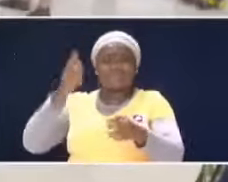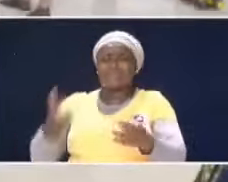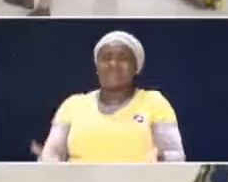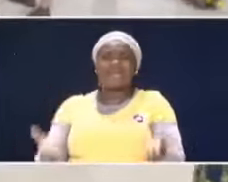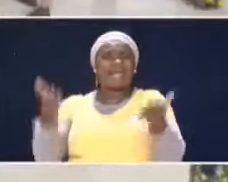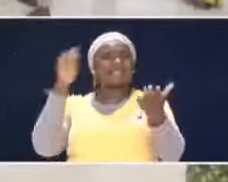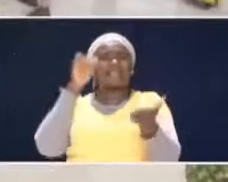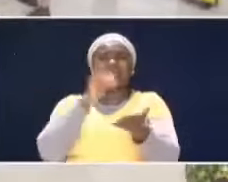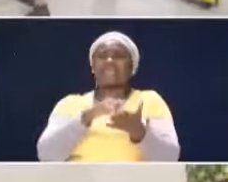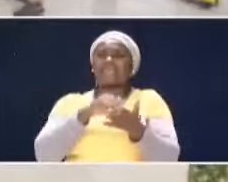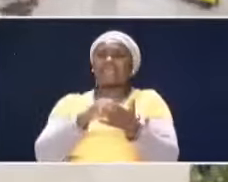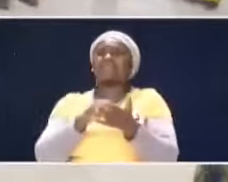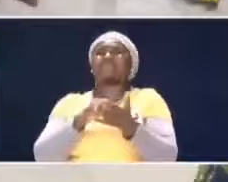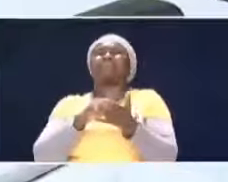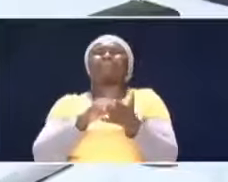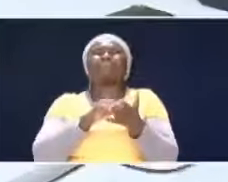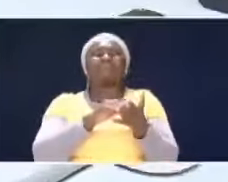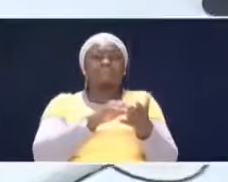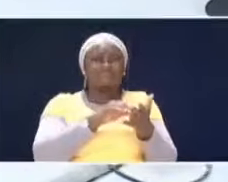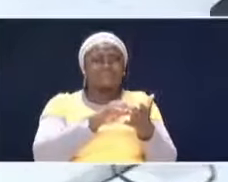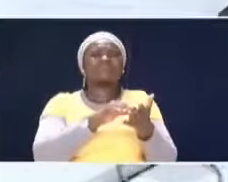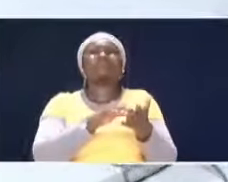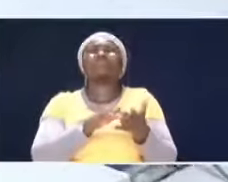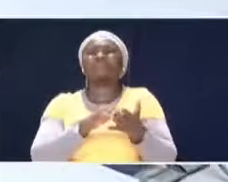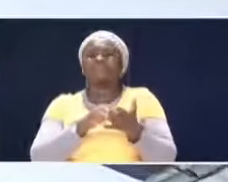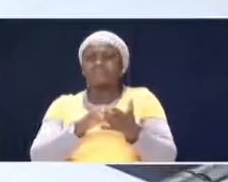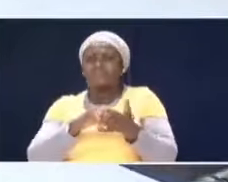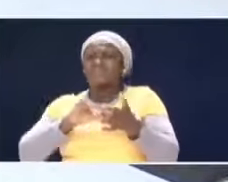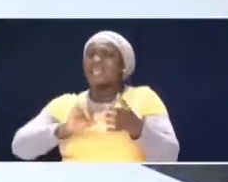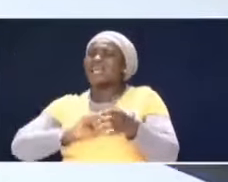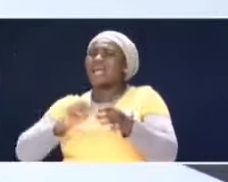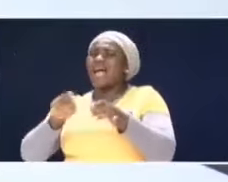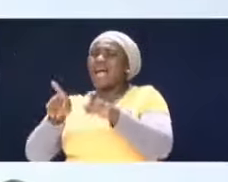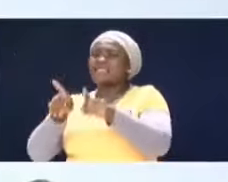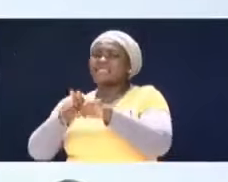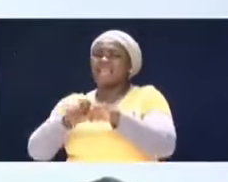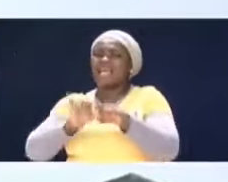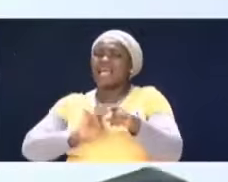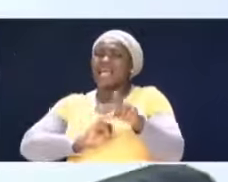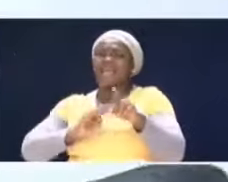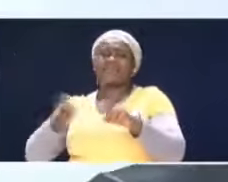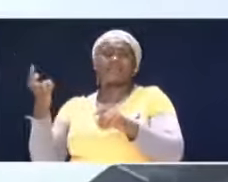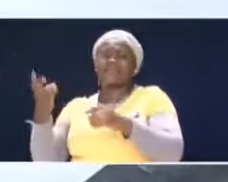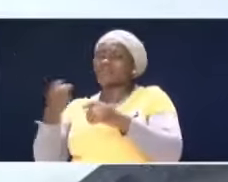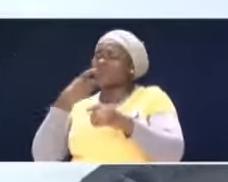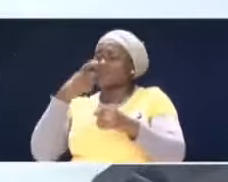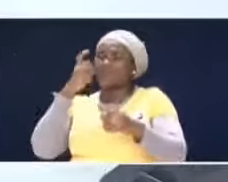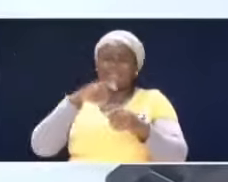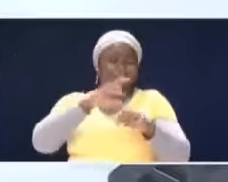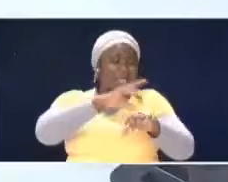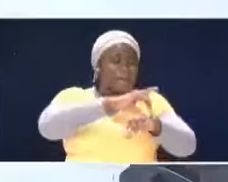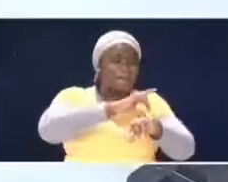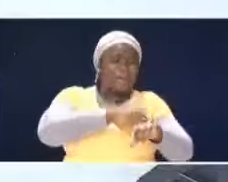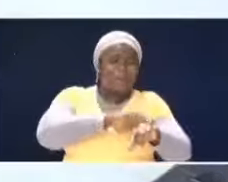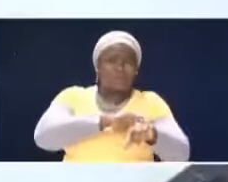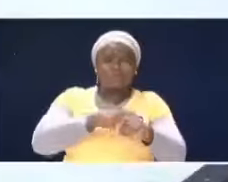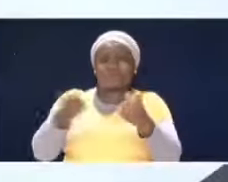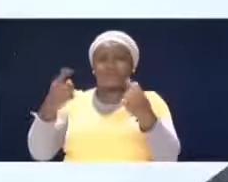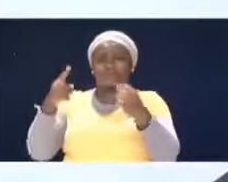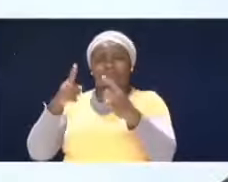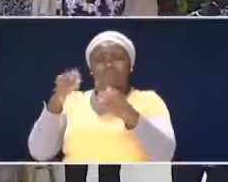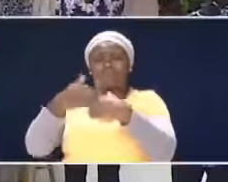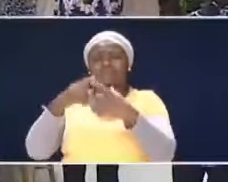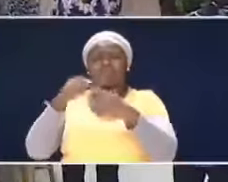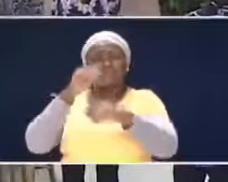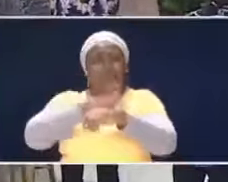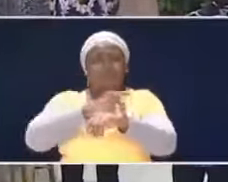And I prophesied as I was commanded. Bones came to bones. Sinews to